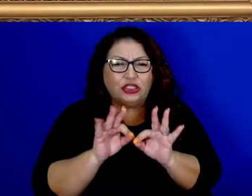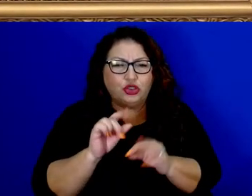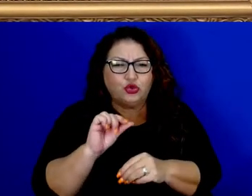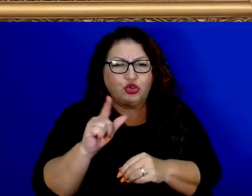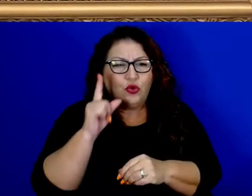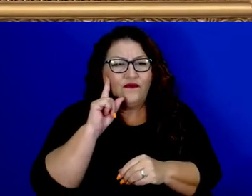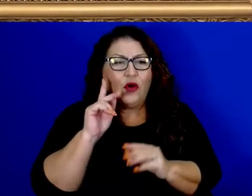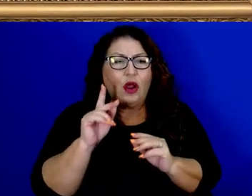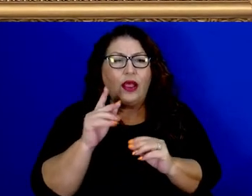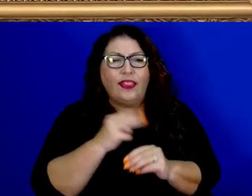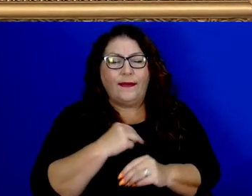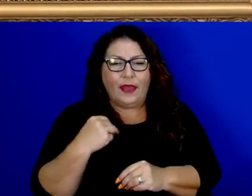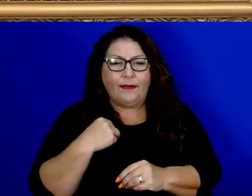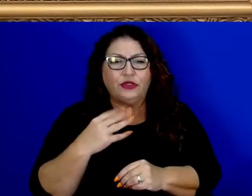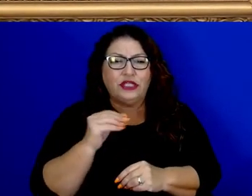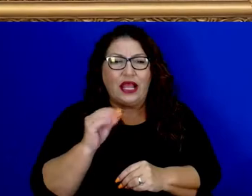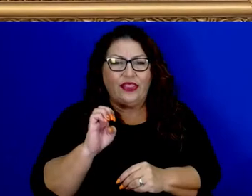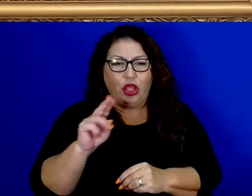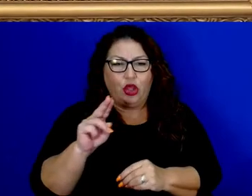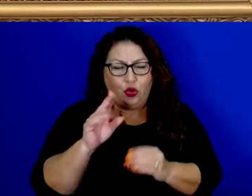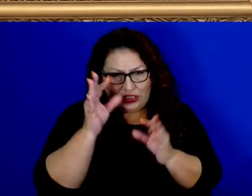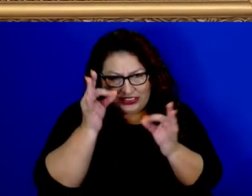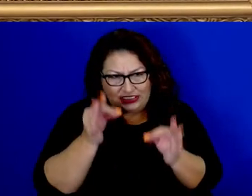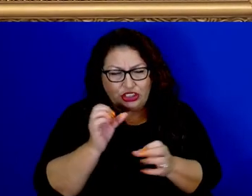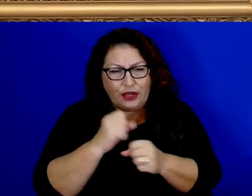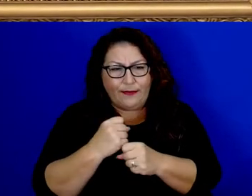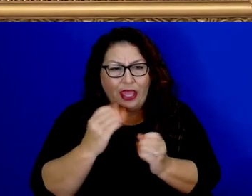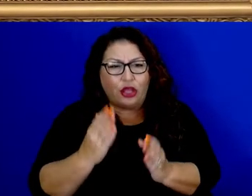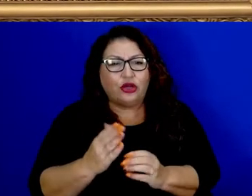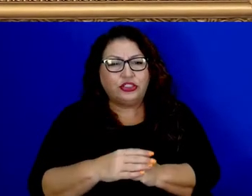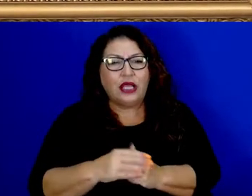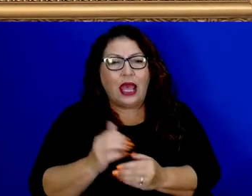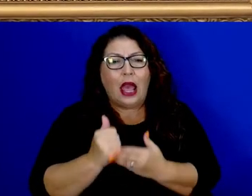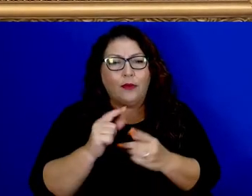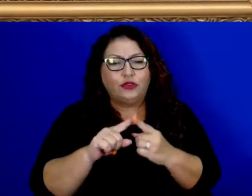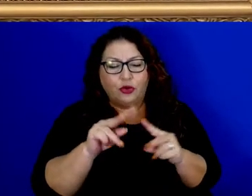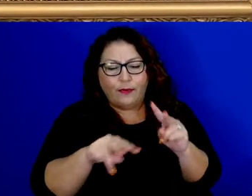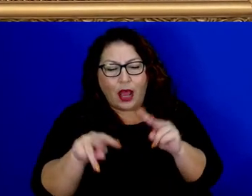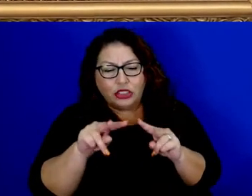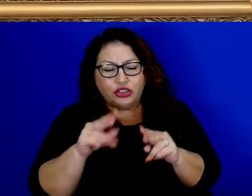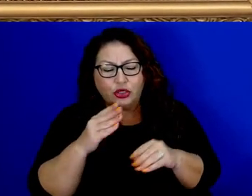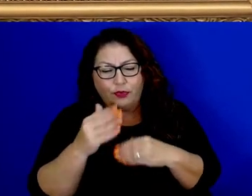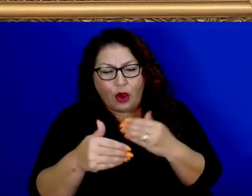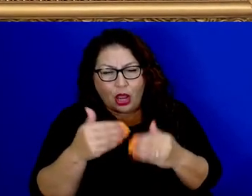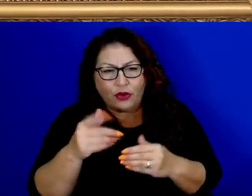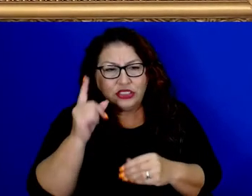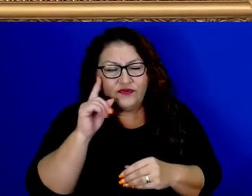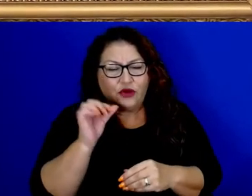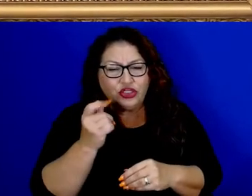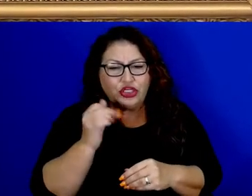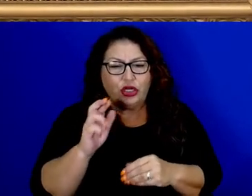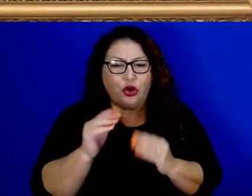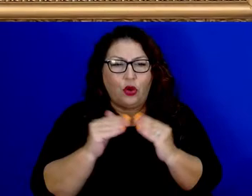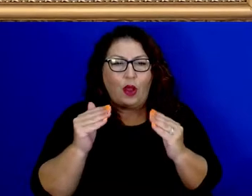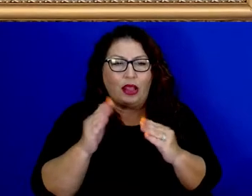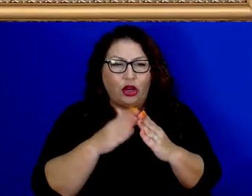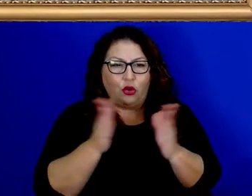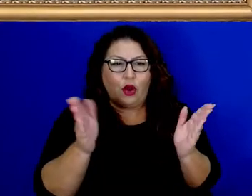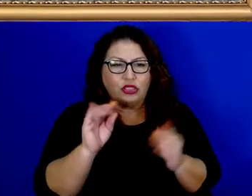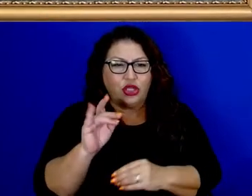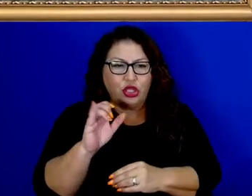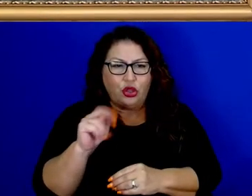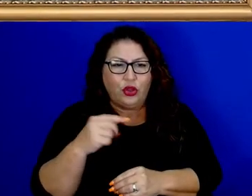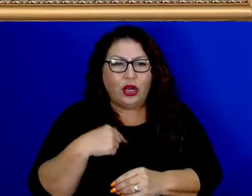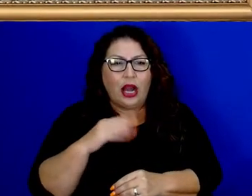the EU decision makers, helping to monitor progress on gender equality across the Union. I welcome the effort that EIGE